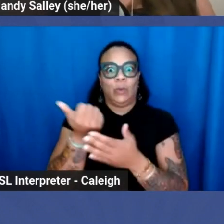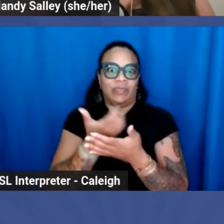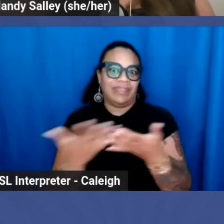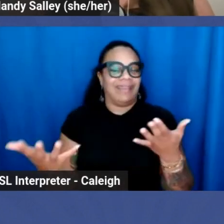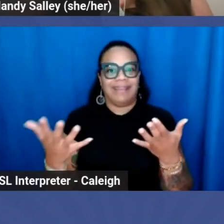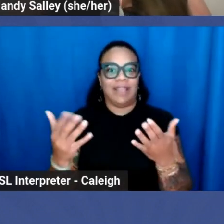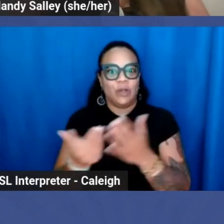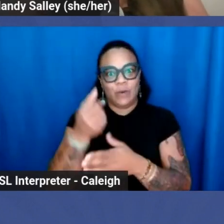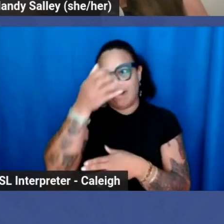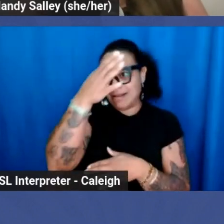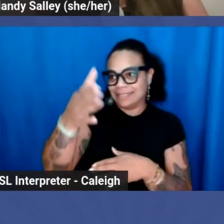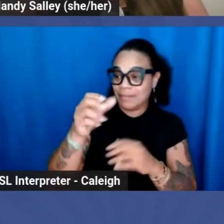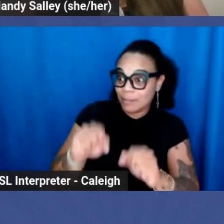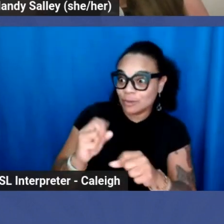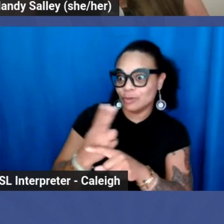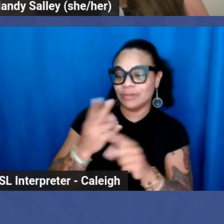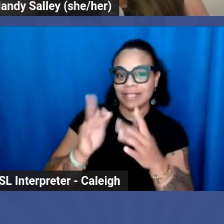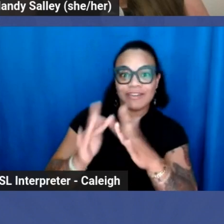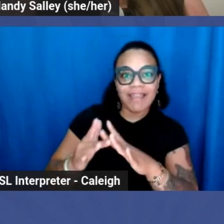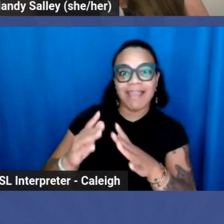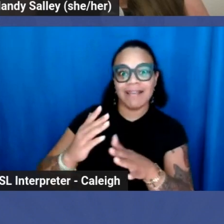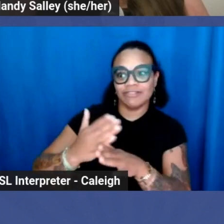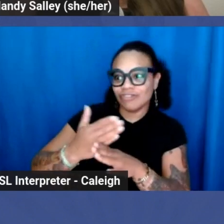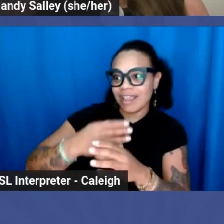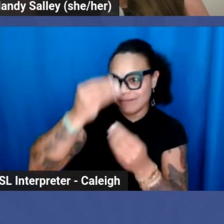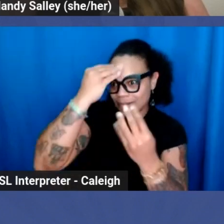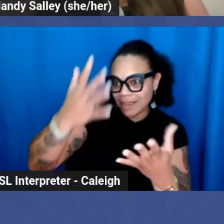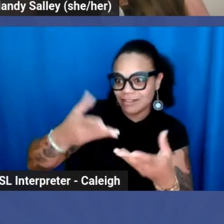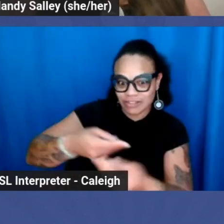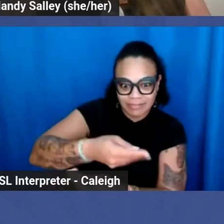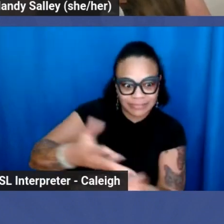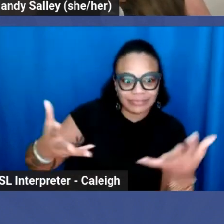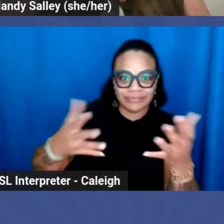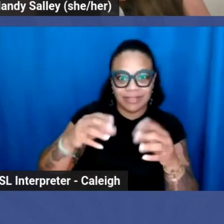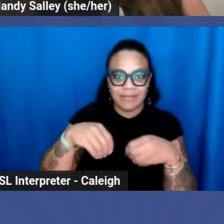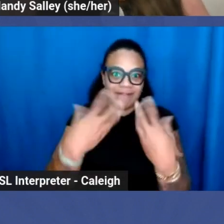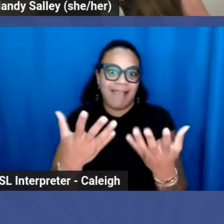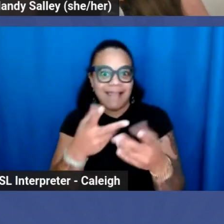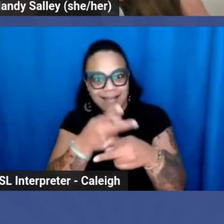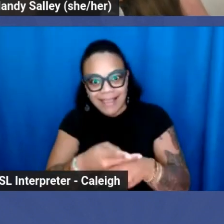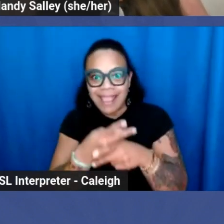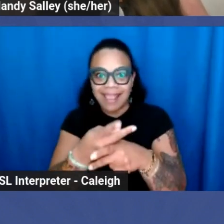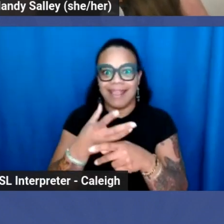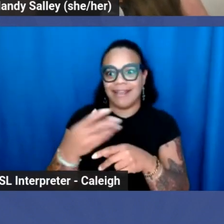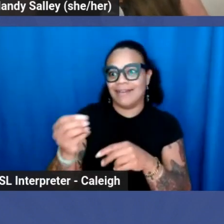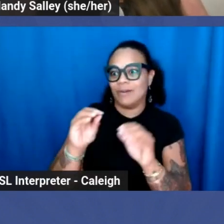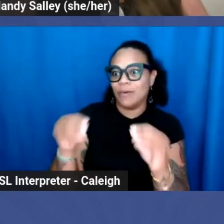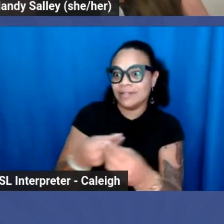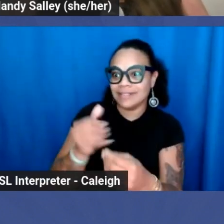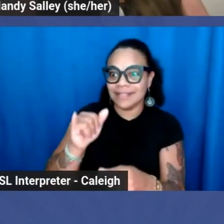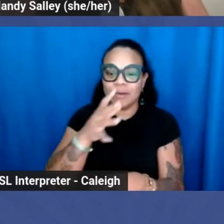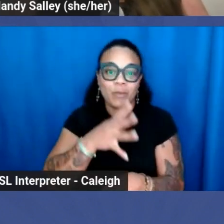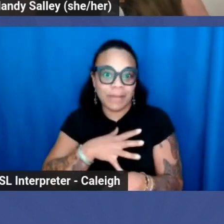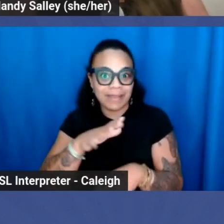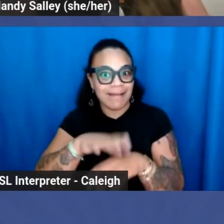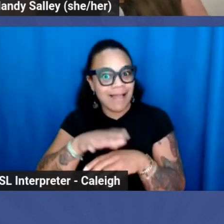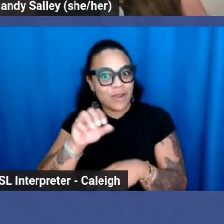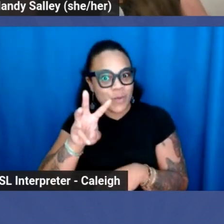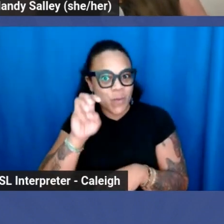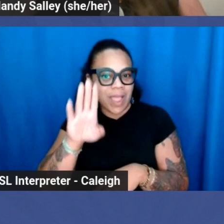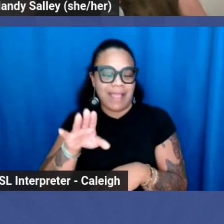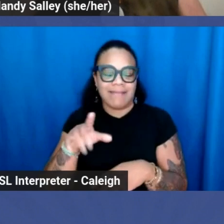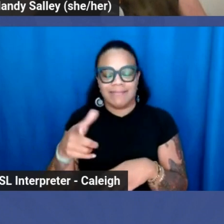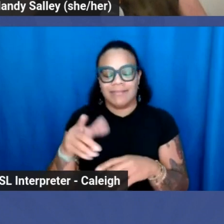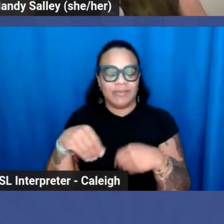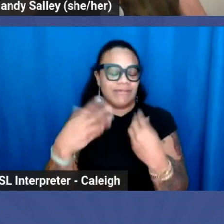and share information and be able to actually provide care, like organizations like Women on Web and so many other provide access to more